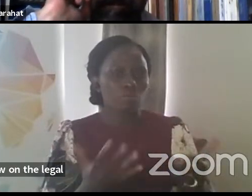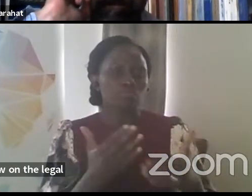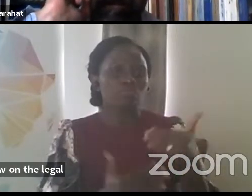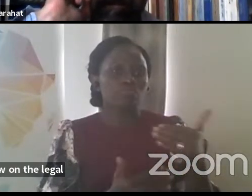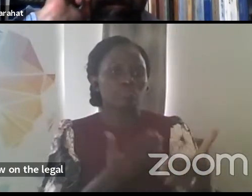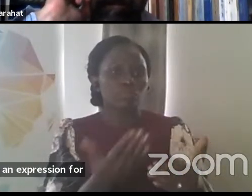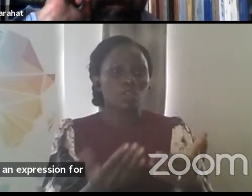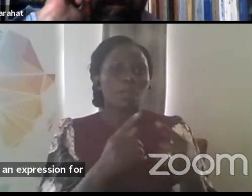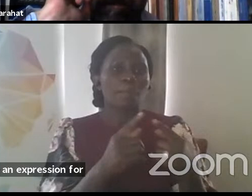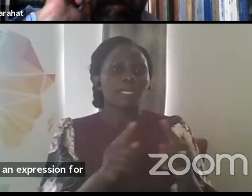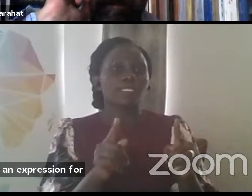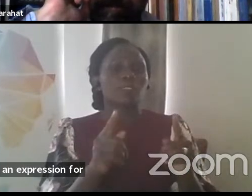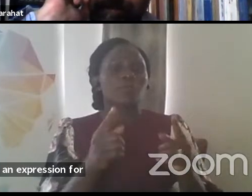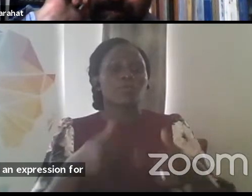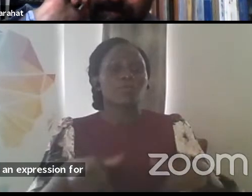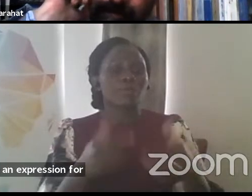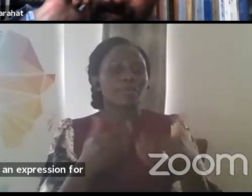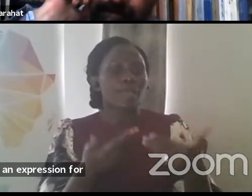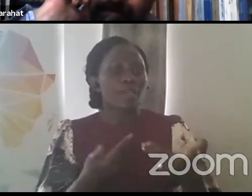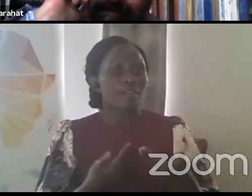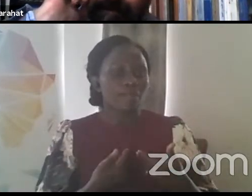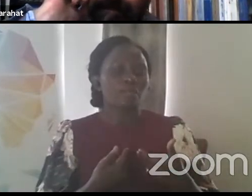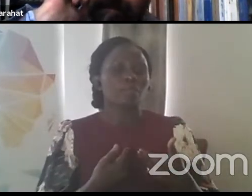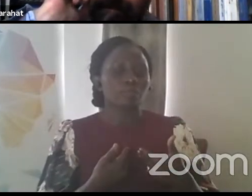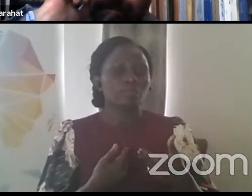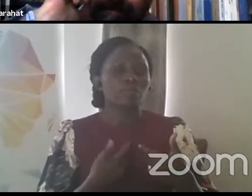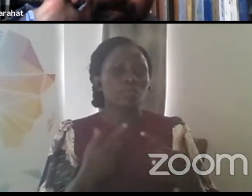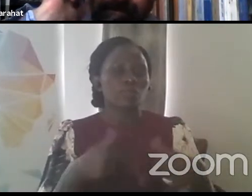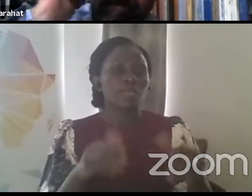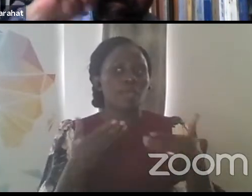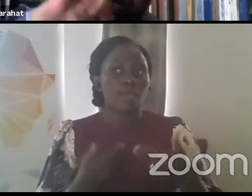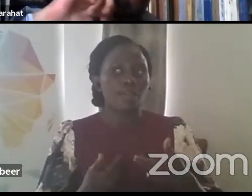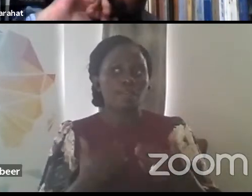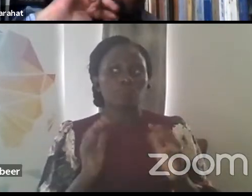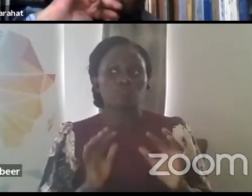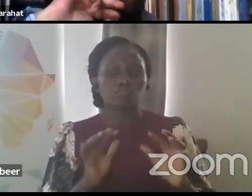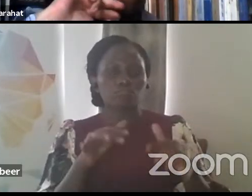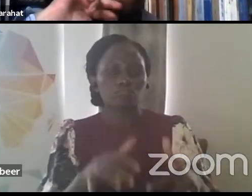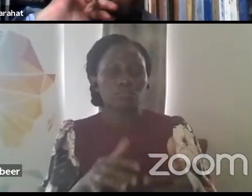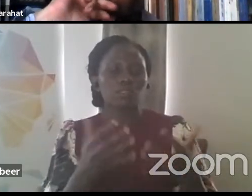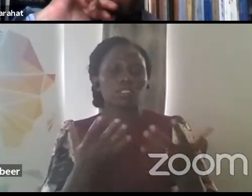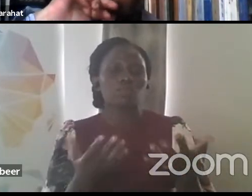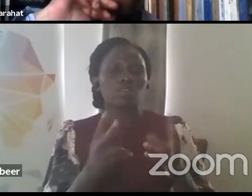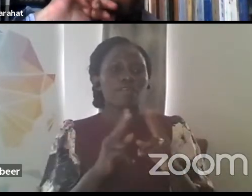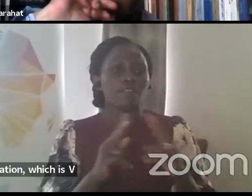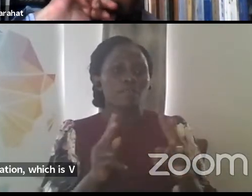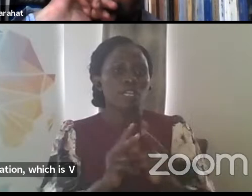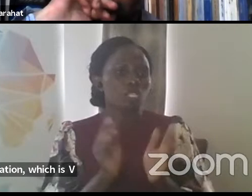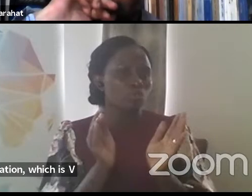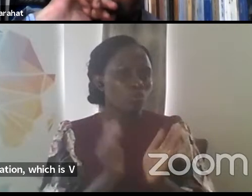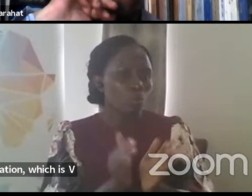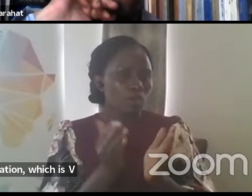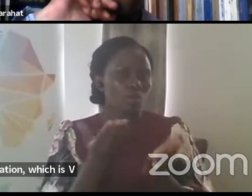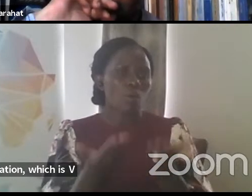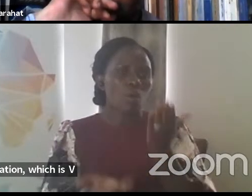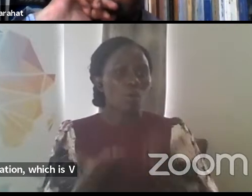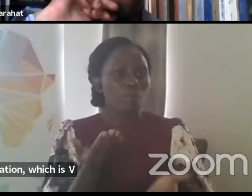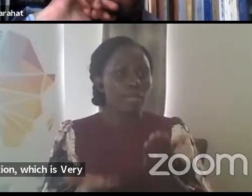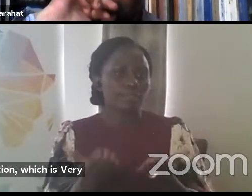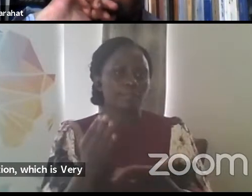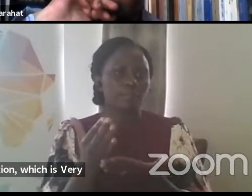So we have the Code of Telecommunication, which is very similar to what I was saying.